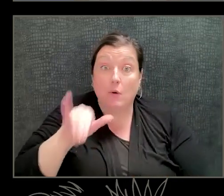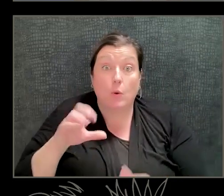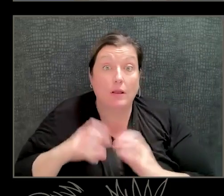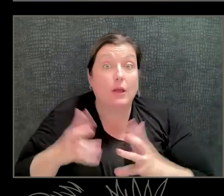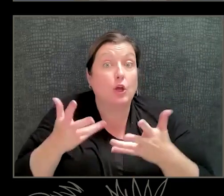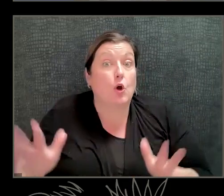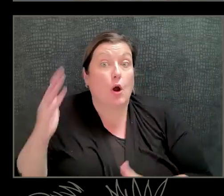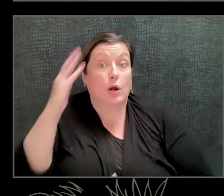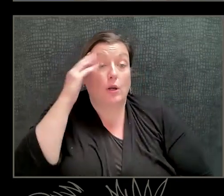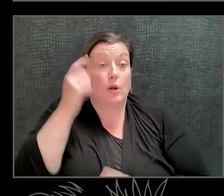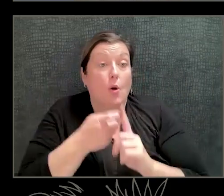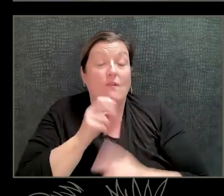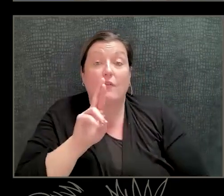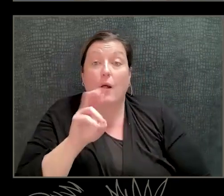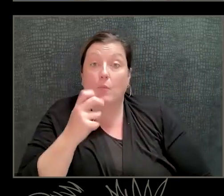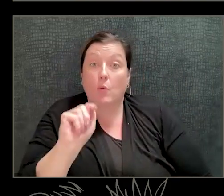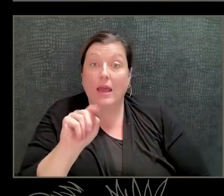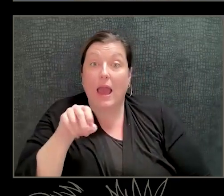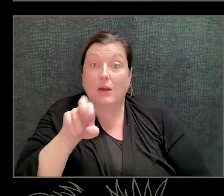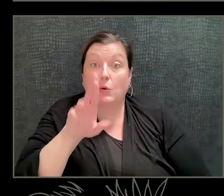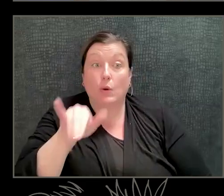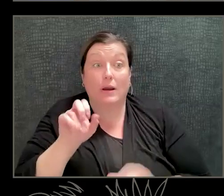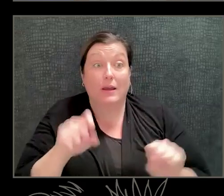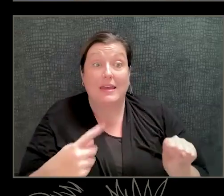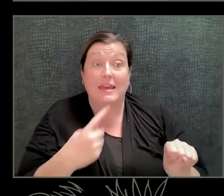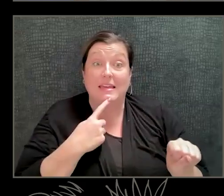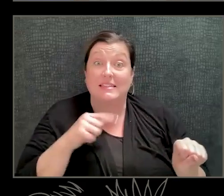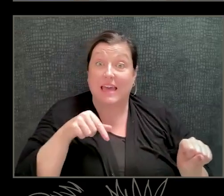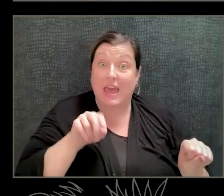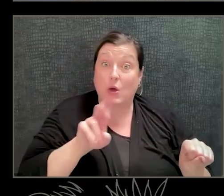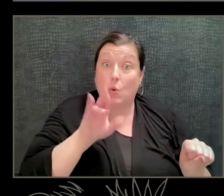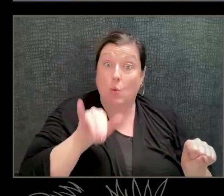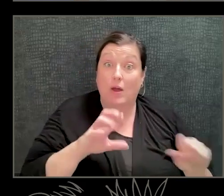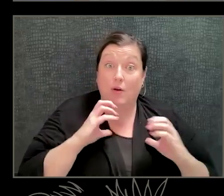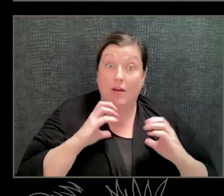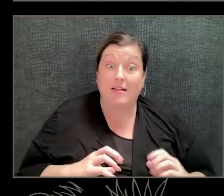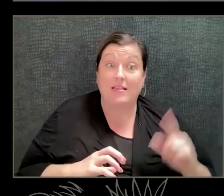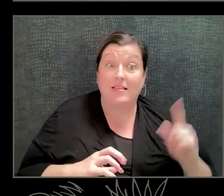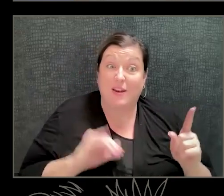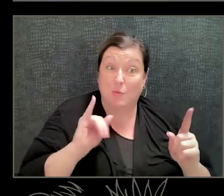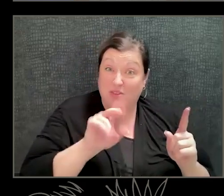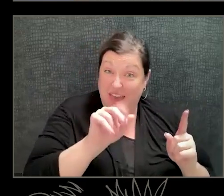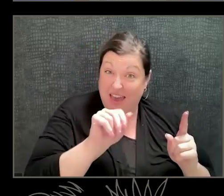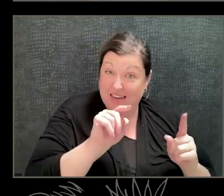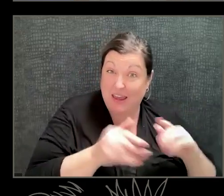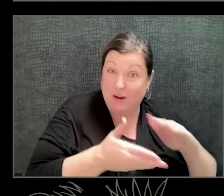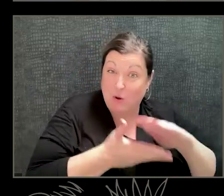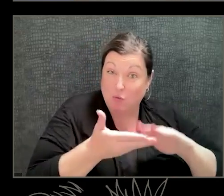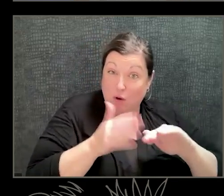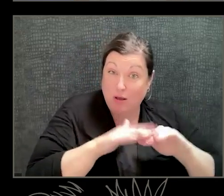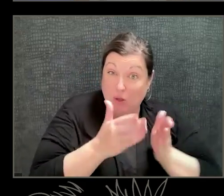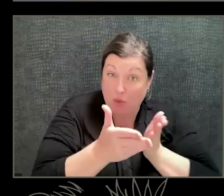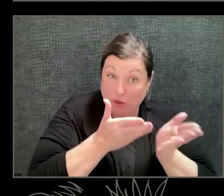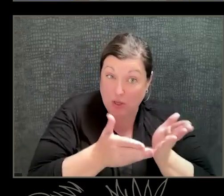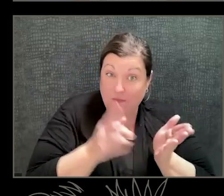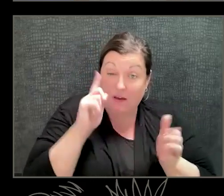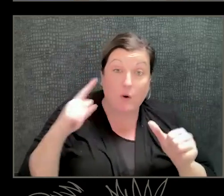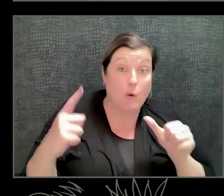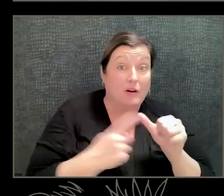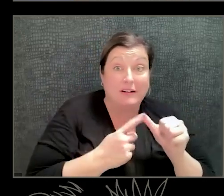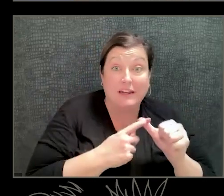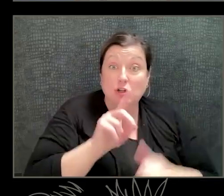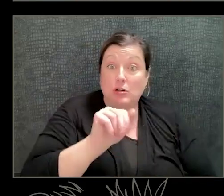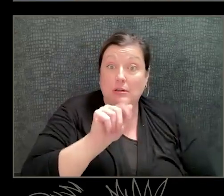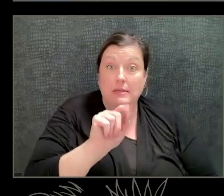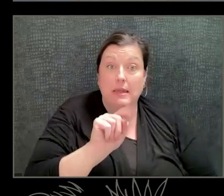know from React Query. And so we can say query client.ensure query data. When that runs on the server for our initial data